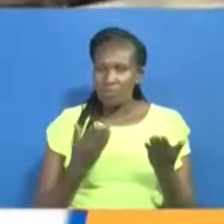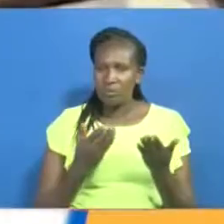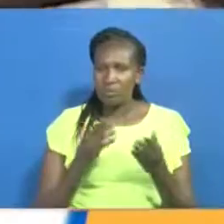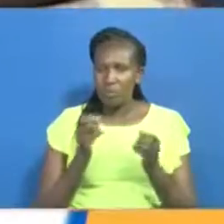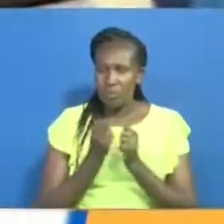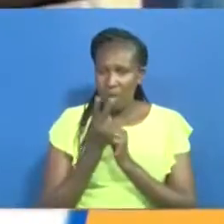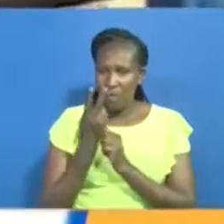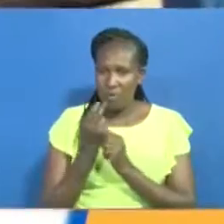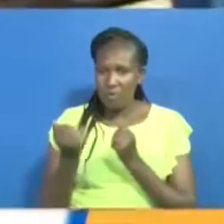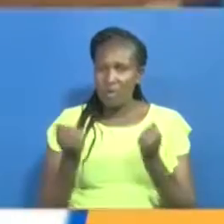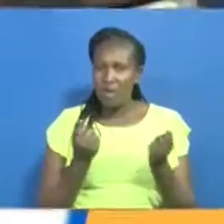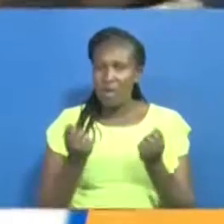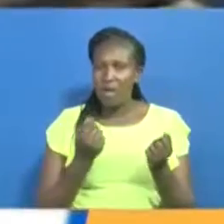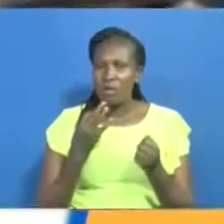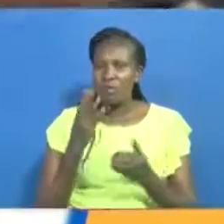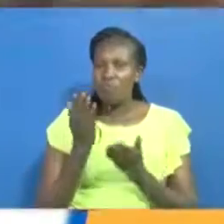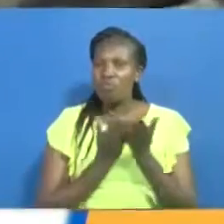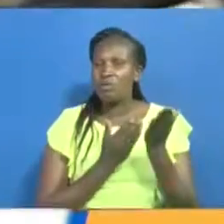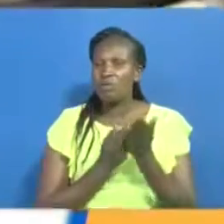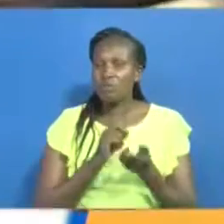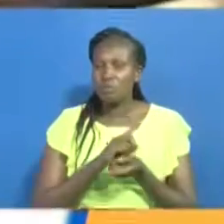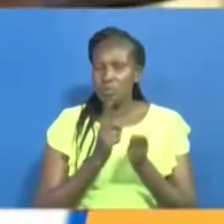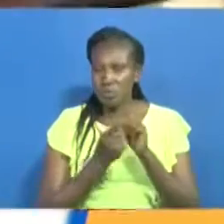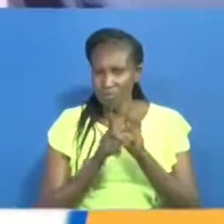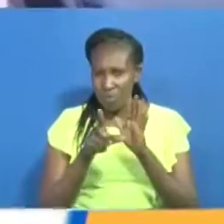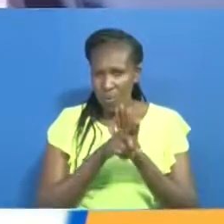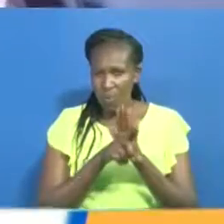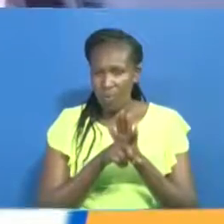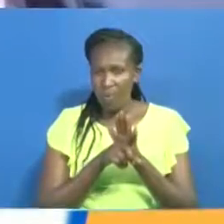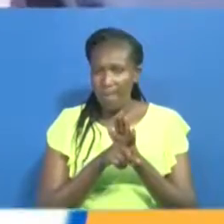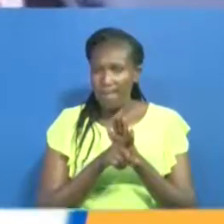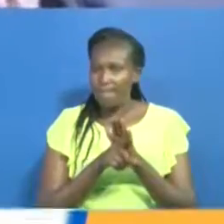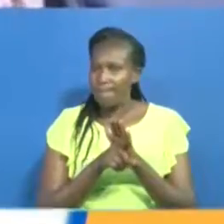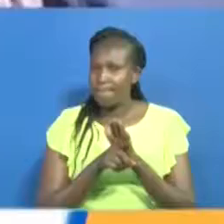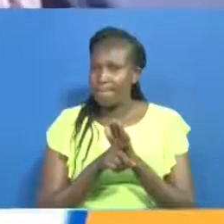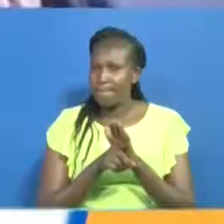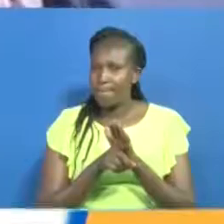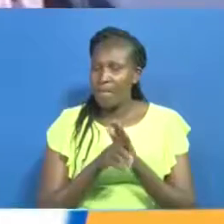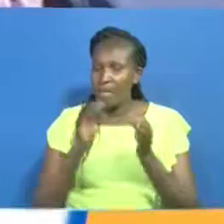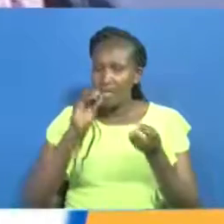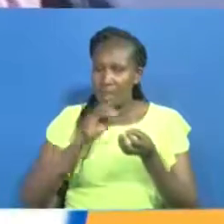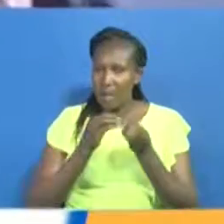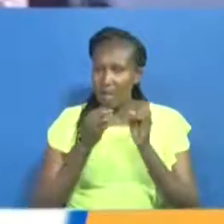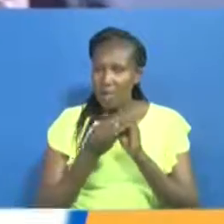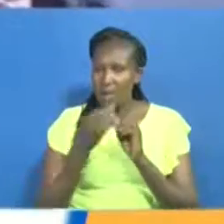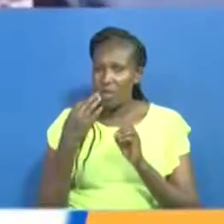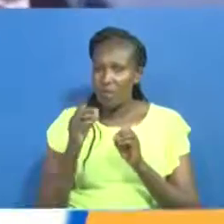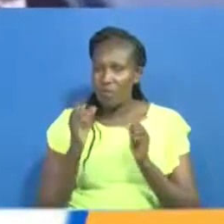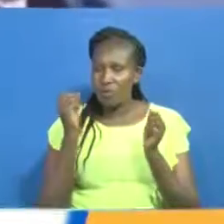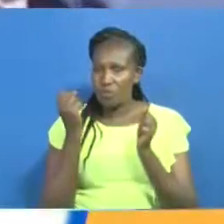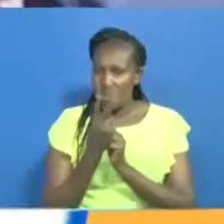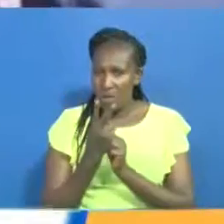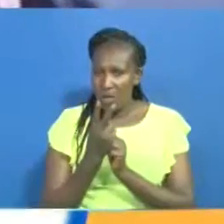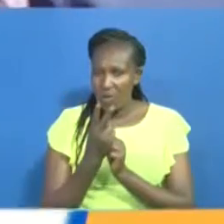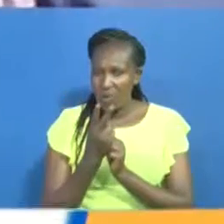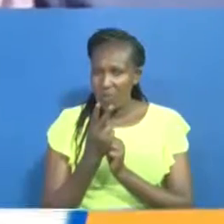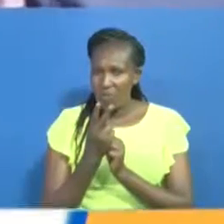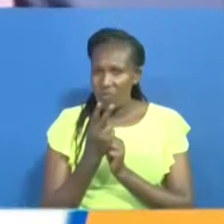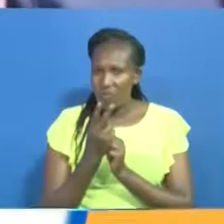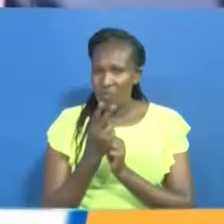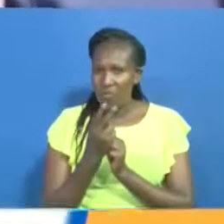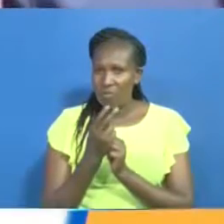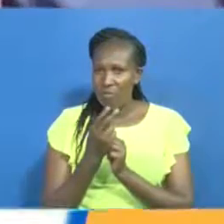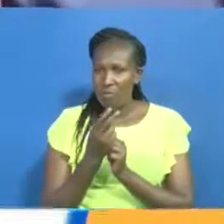ya matatu kwa tuhuma za kukiuka sheria za trafiki. There is a total of 12 circles that have been